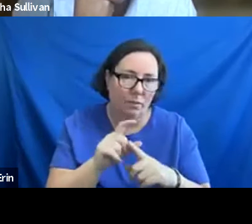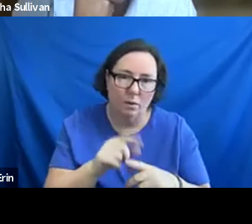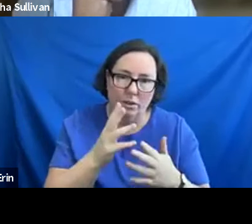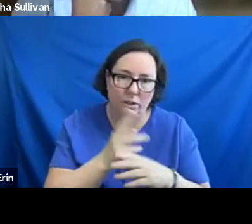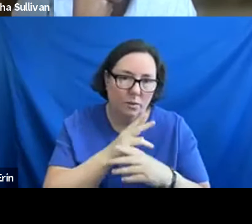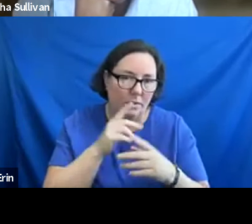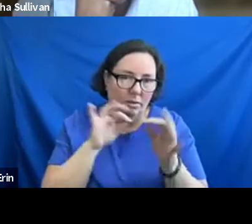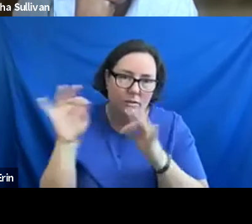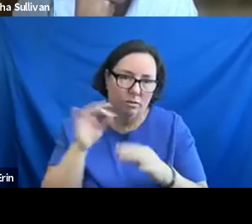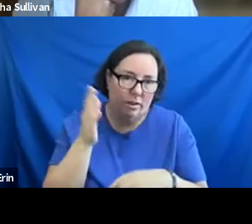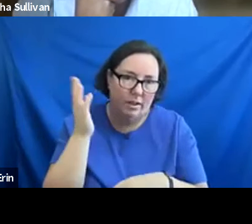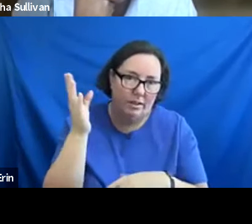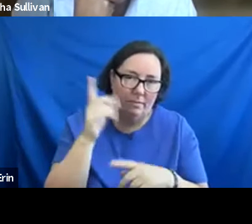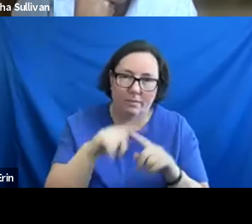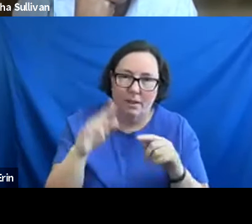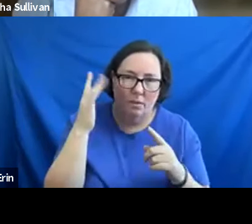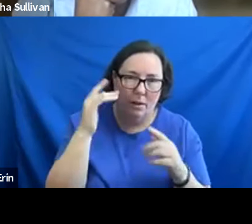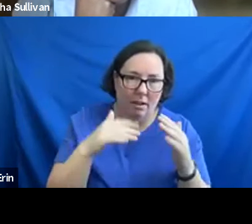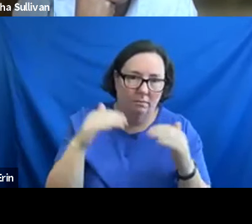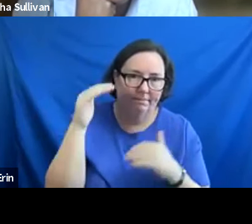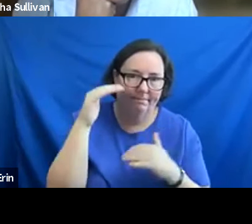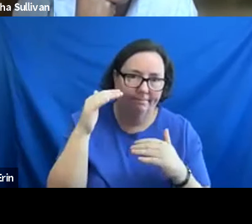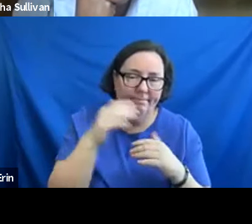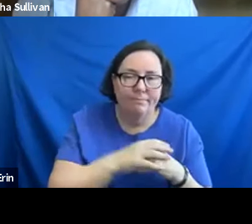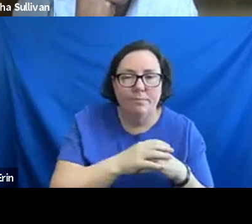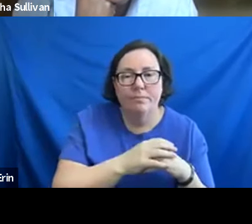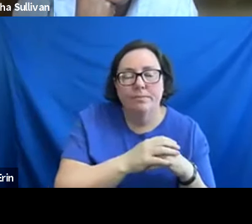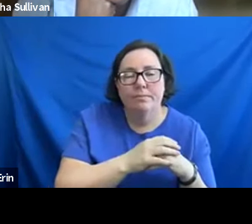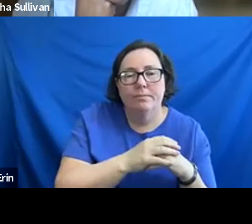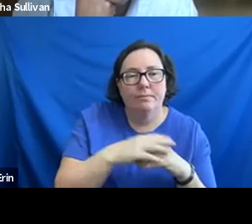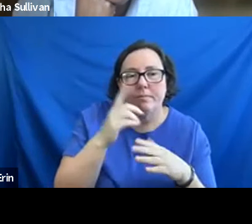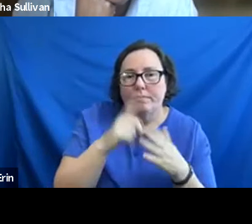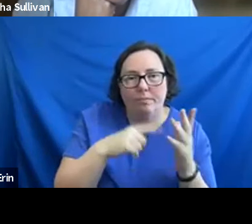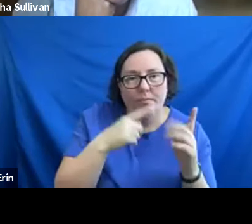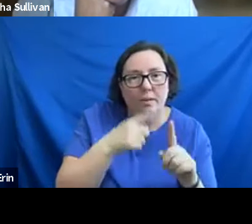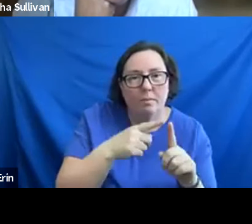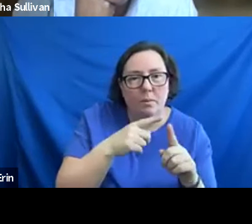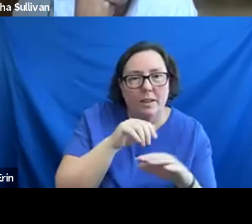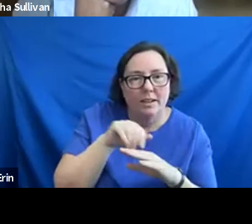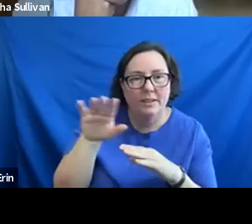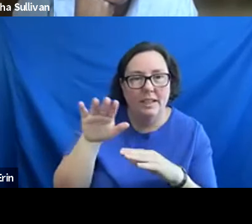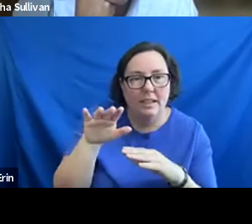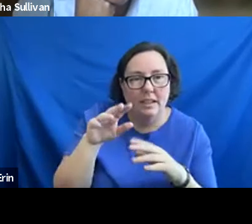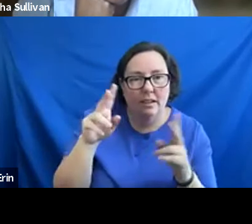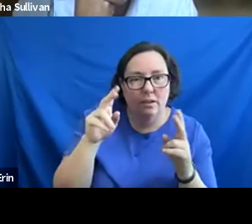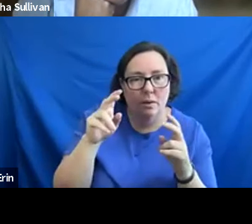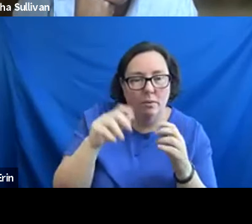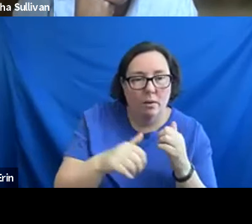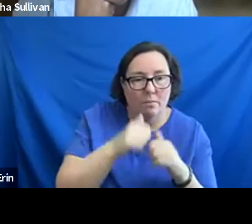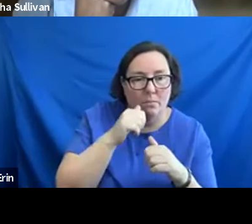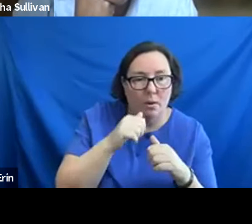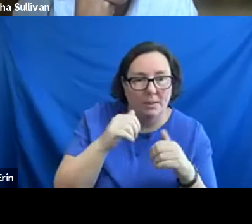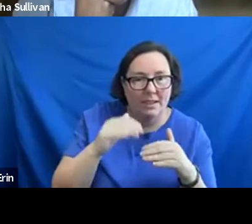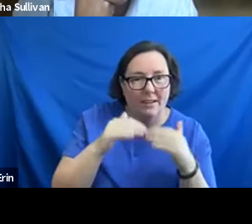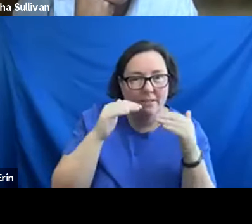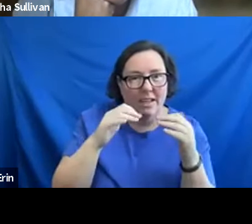describe, whatever word you would like to use to describe them. And then what's the point of then sending the quote unquote most advanced and